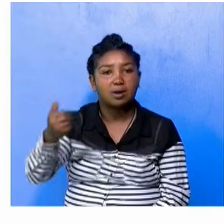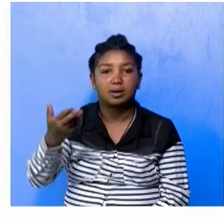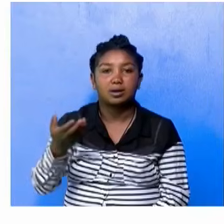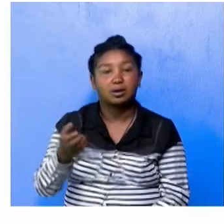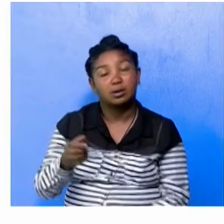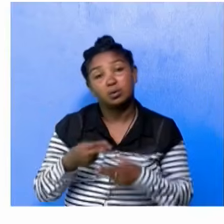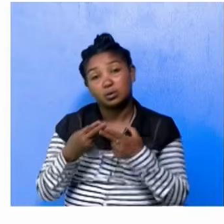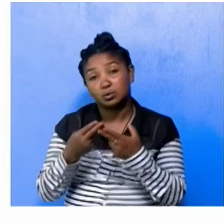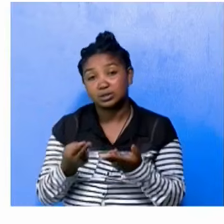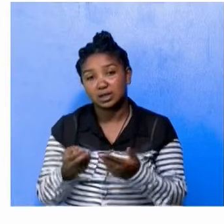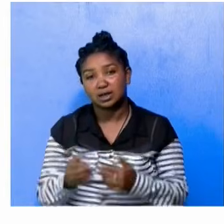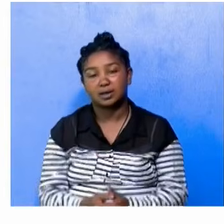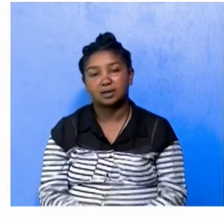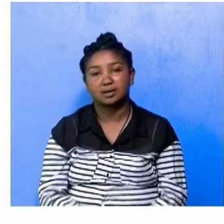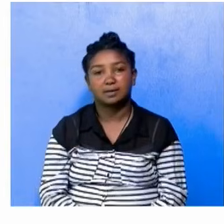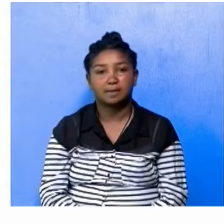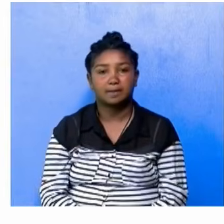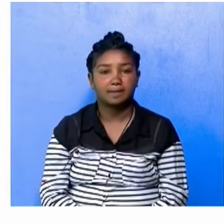when we say